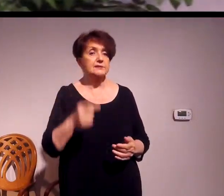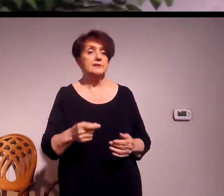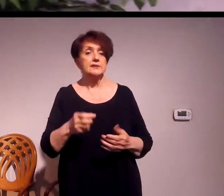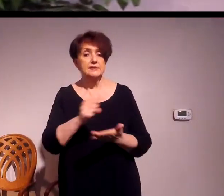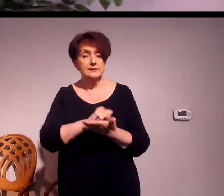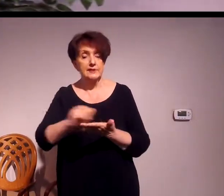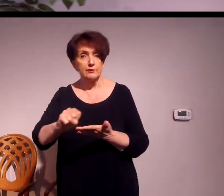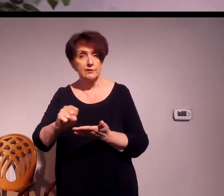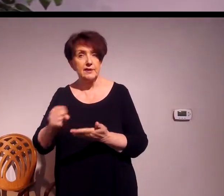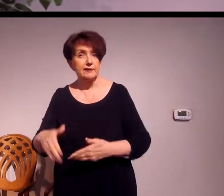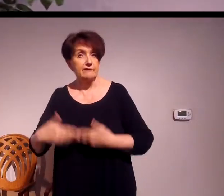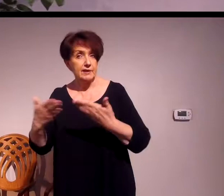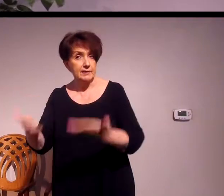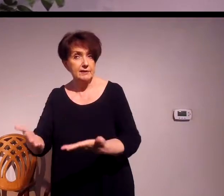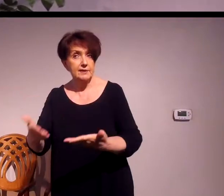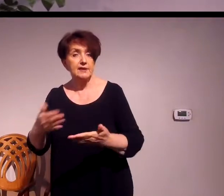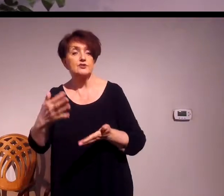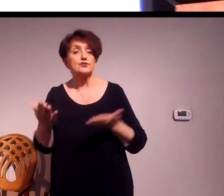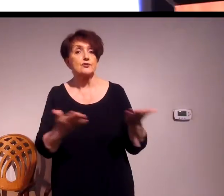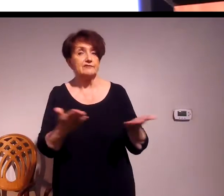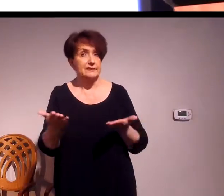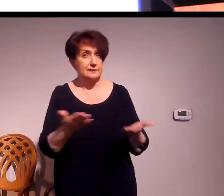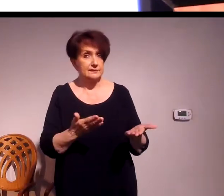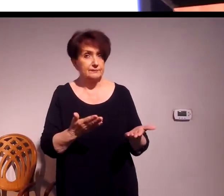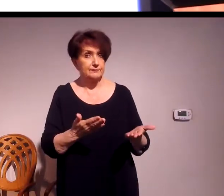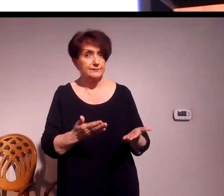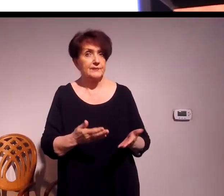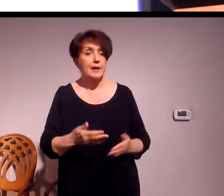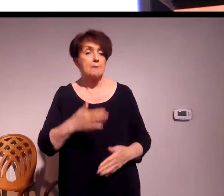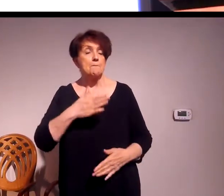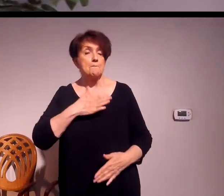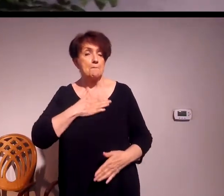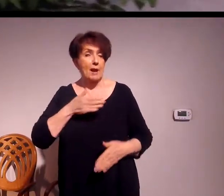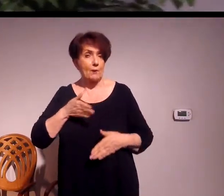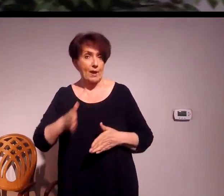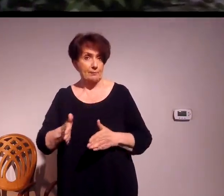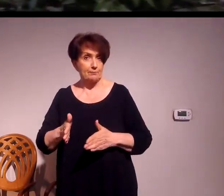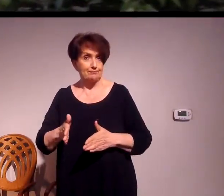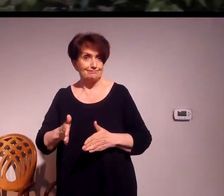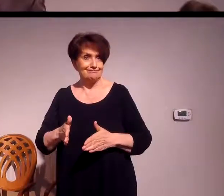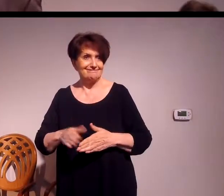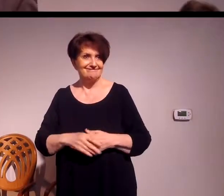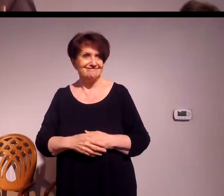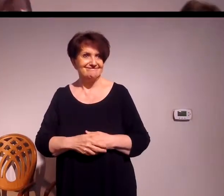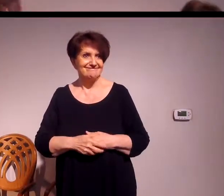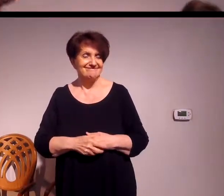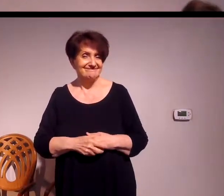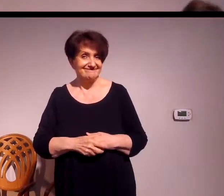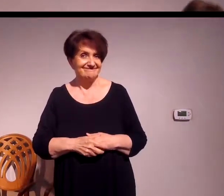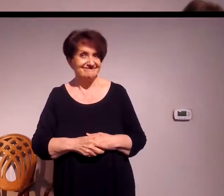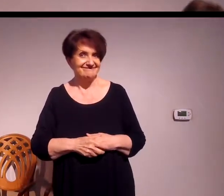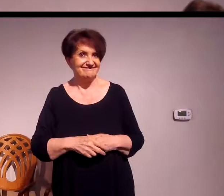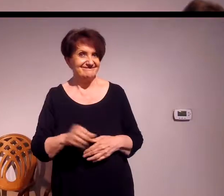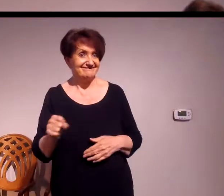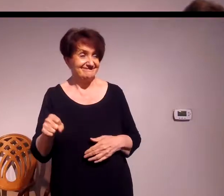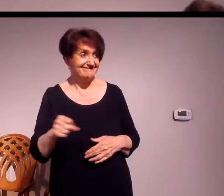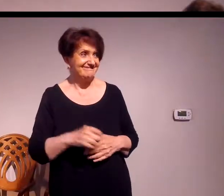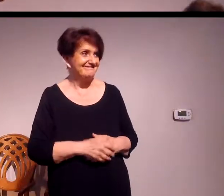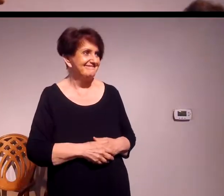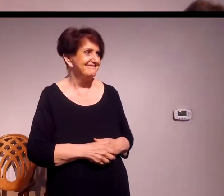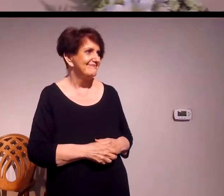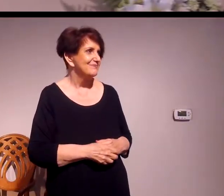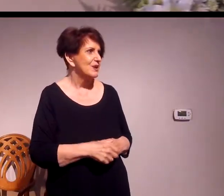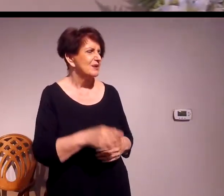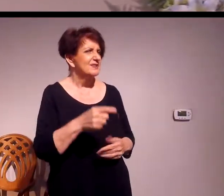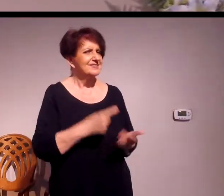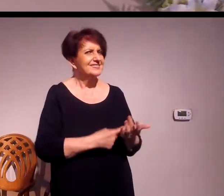and sacred service. And I'm going to do it in Michael's way, okay? So when we talk about mindfulness,